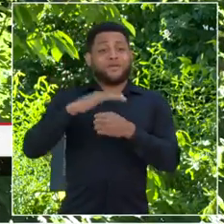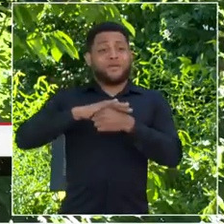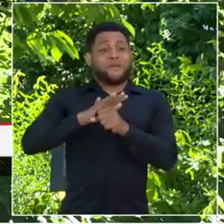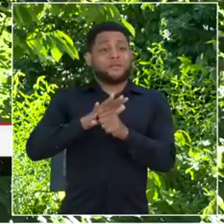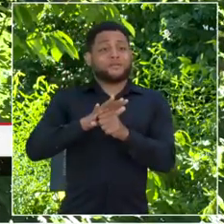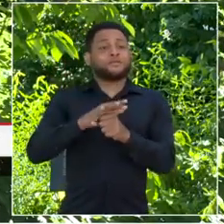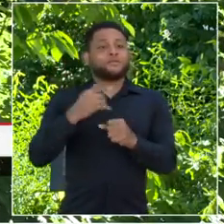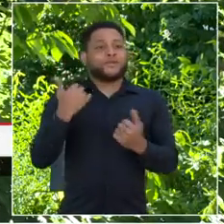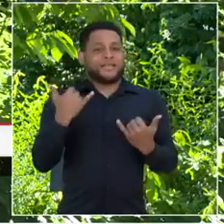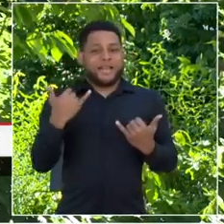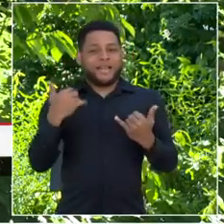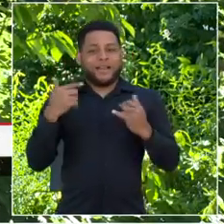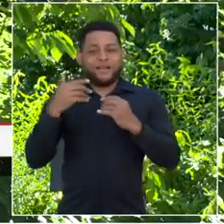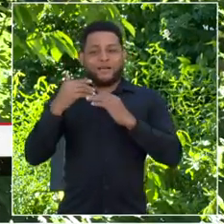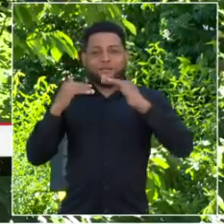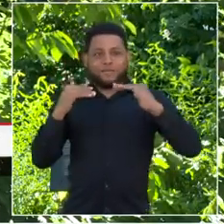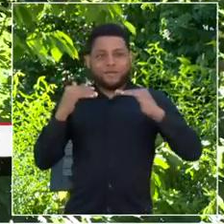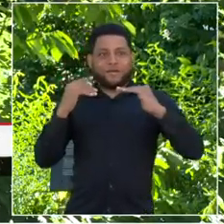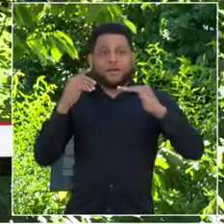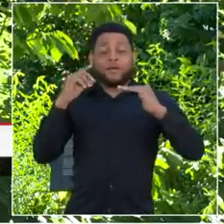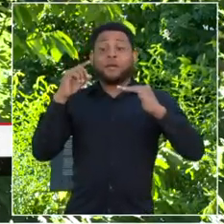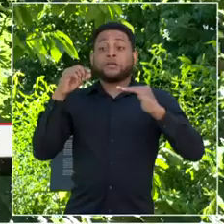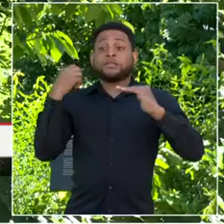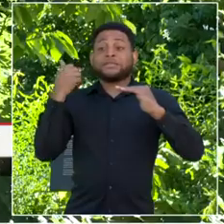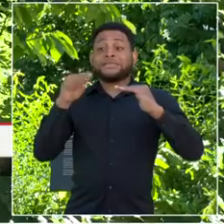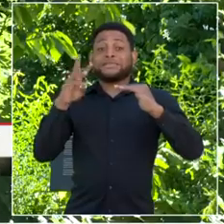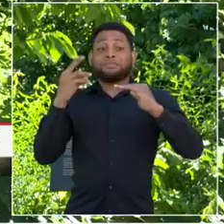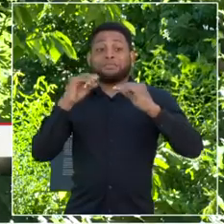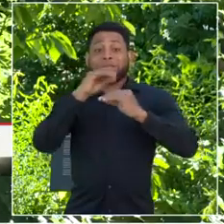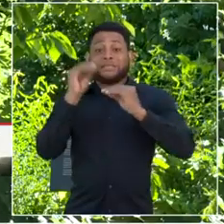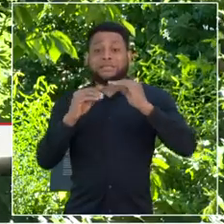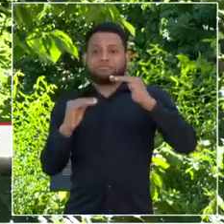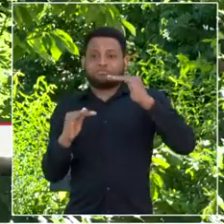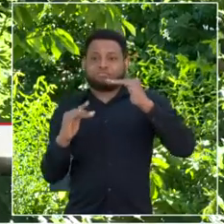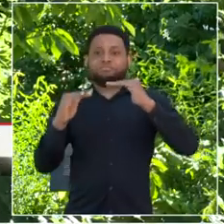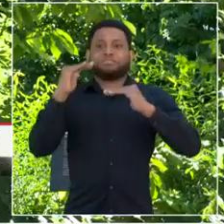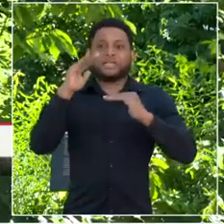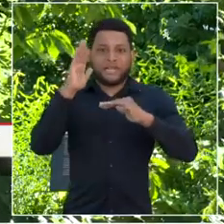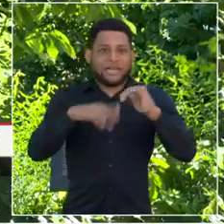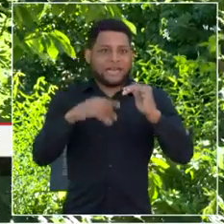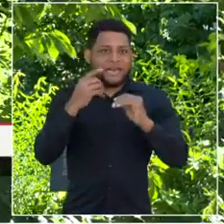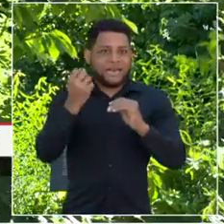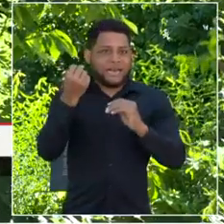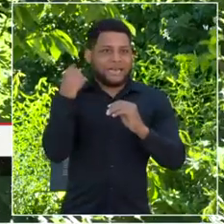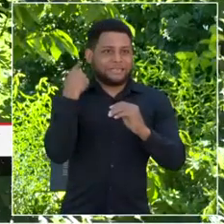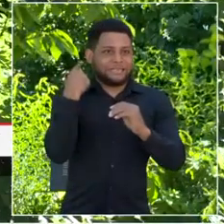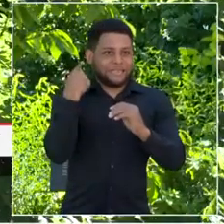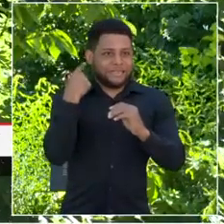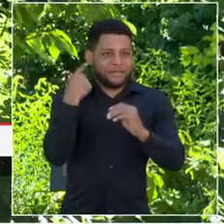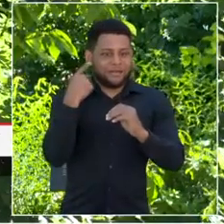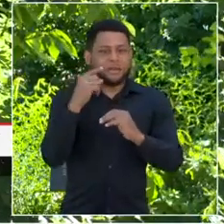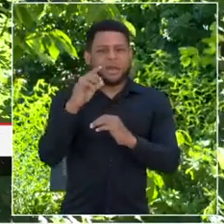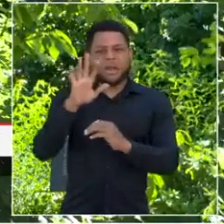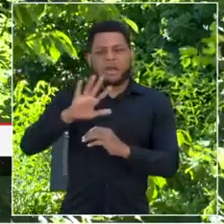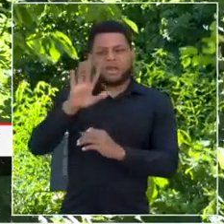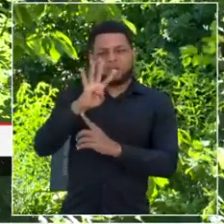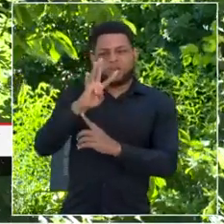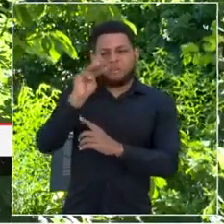terms of visitation than we had in Washington over last year, which is about over 4 million additional visitors to the